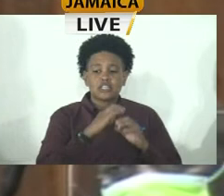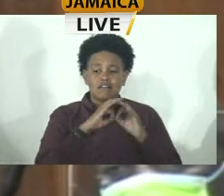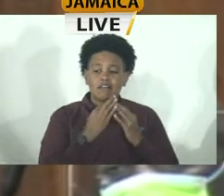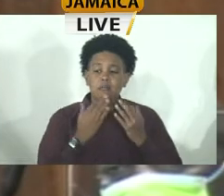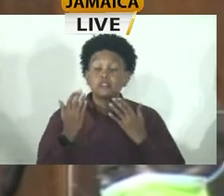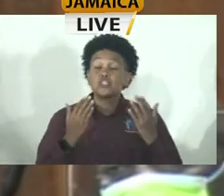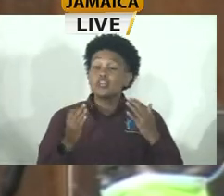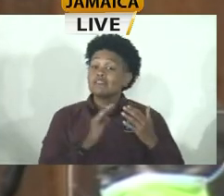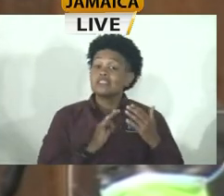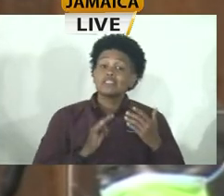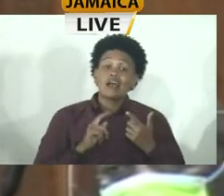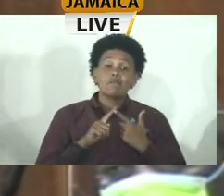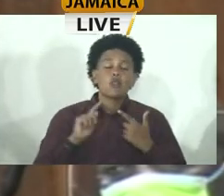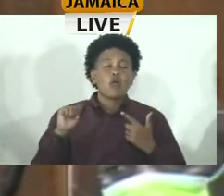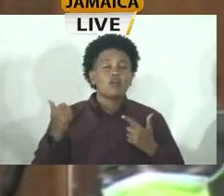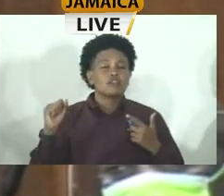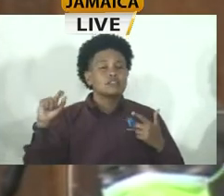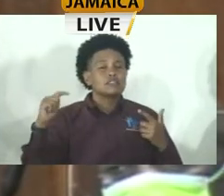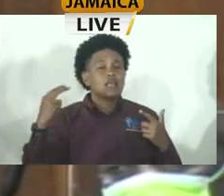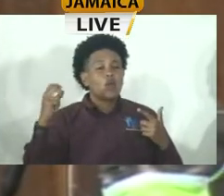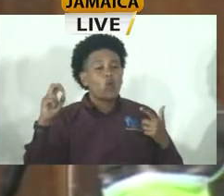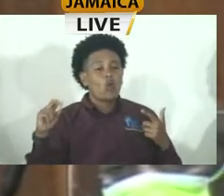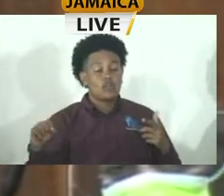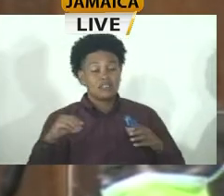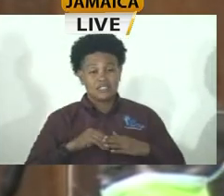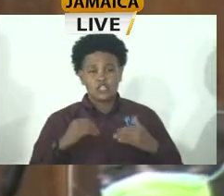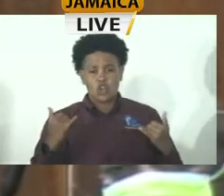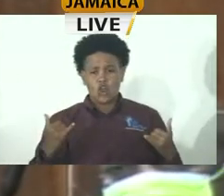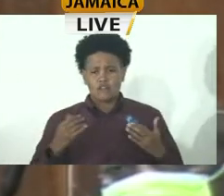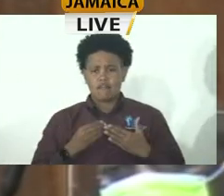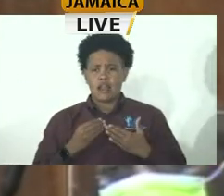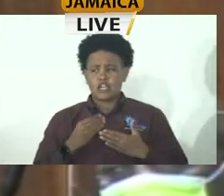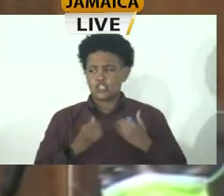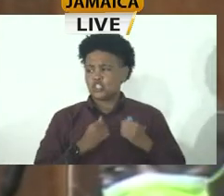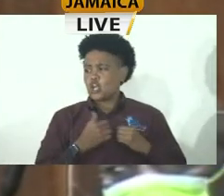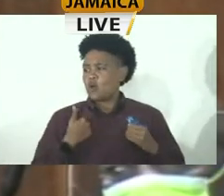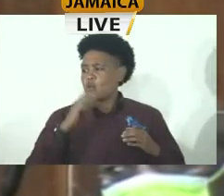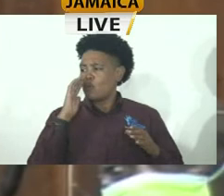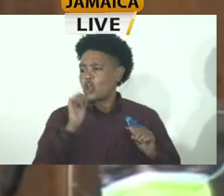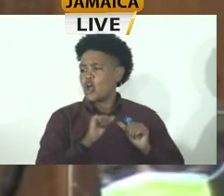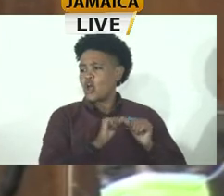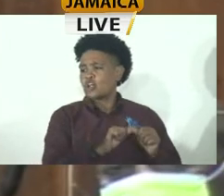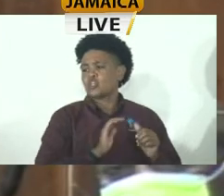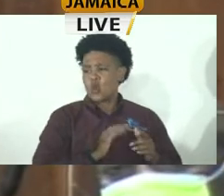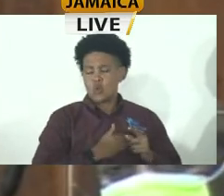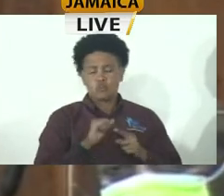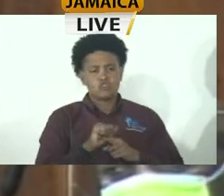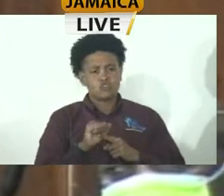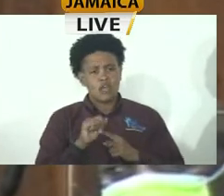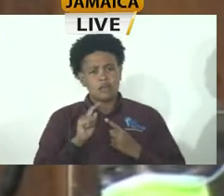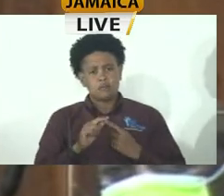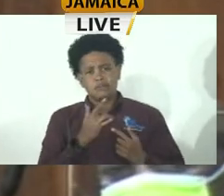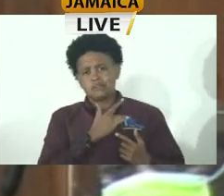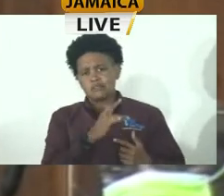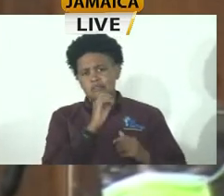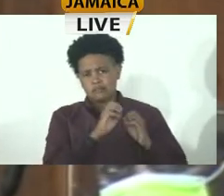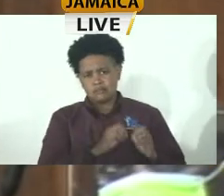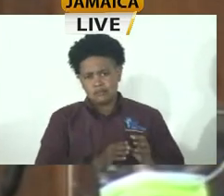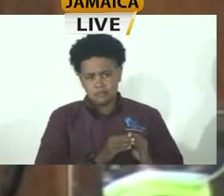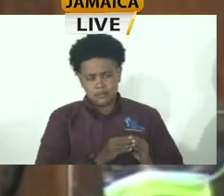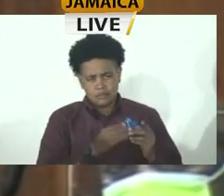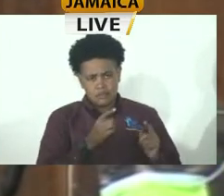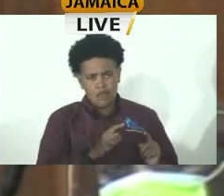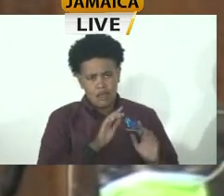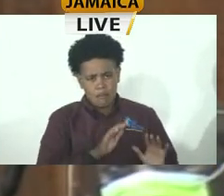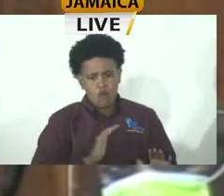staff and other stakeholders in the current fiscal year madam speaker we will continue our training and sensitization sessions as